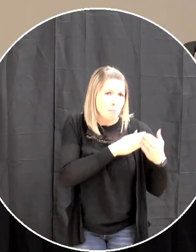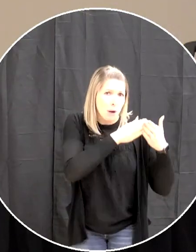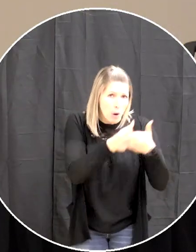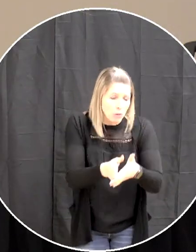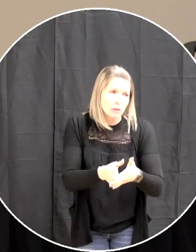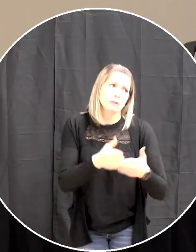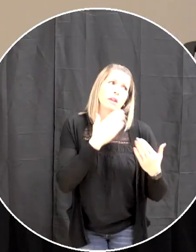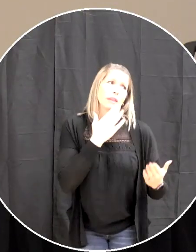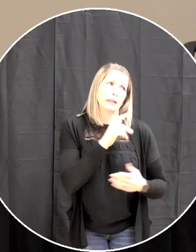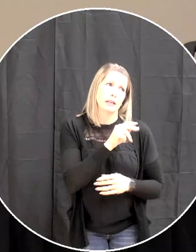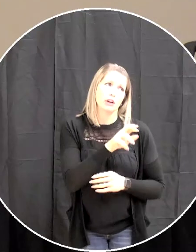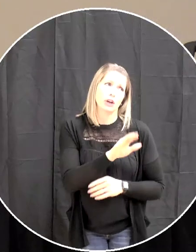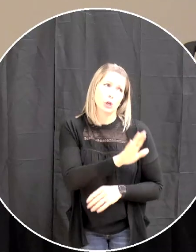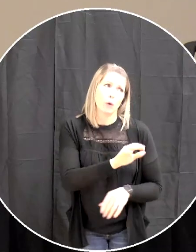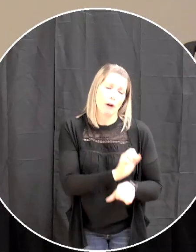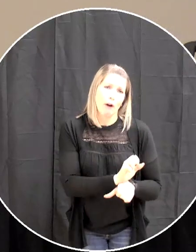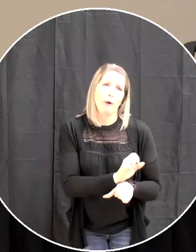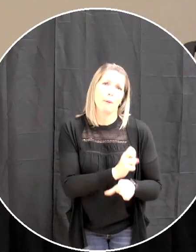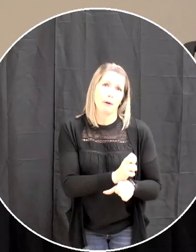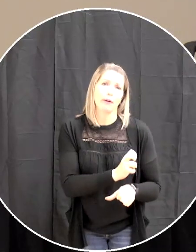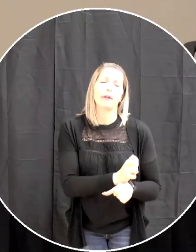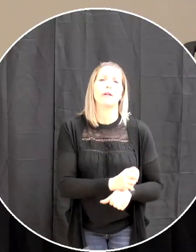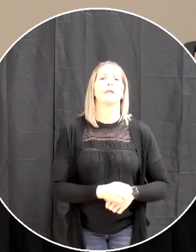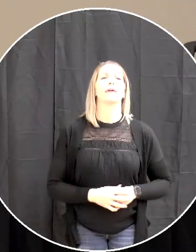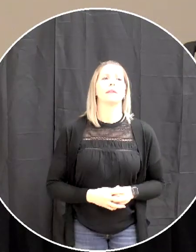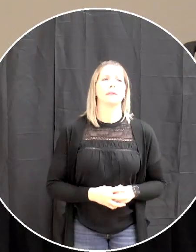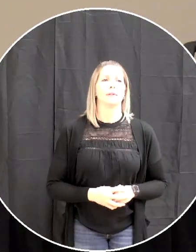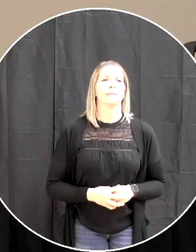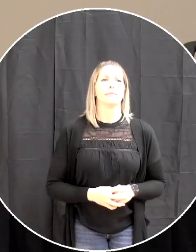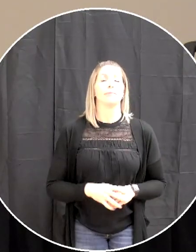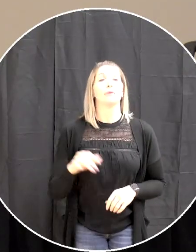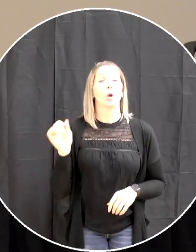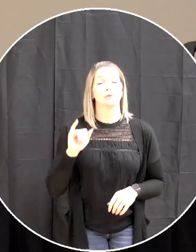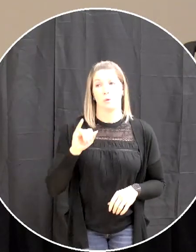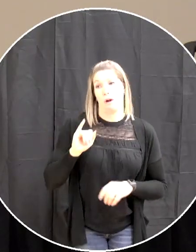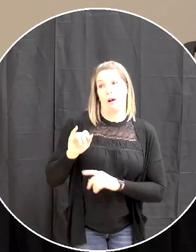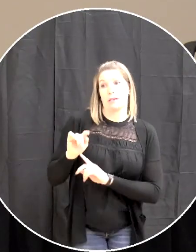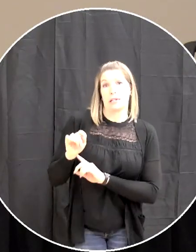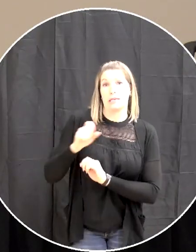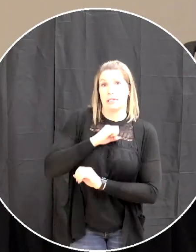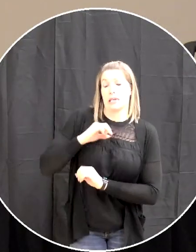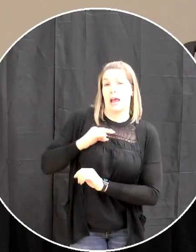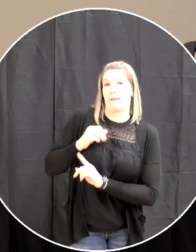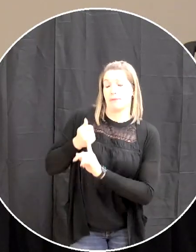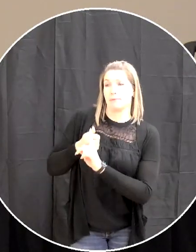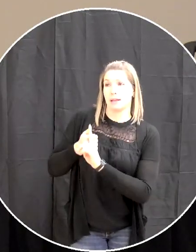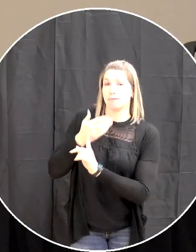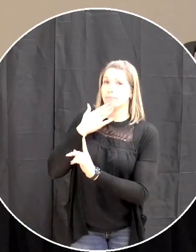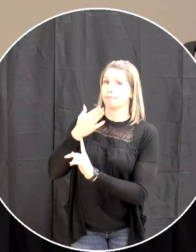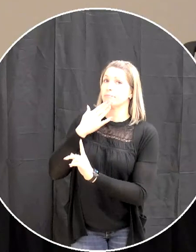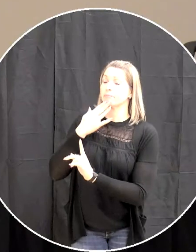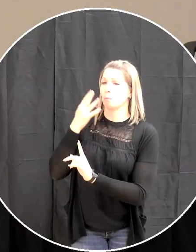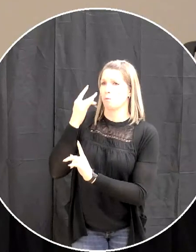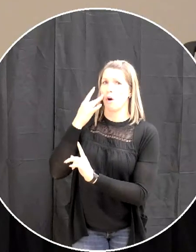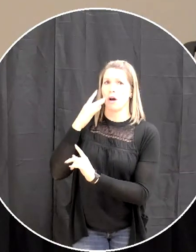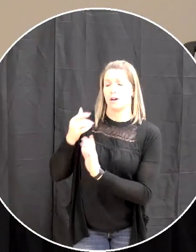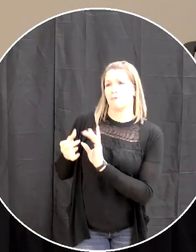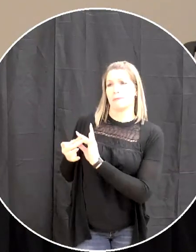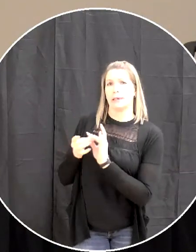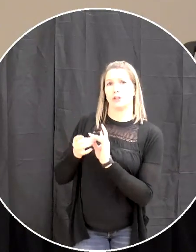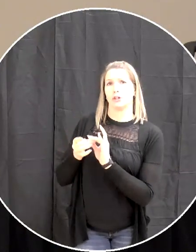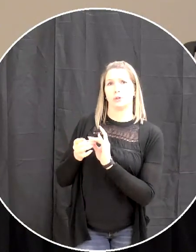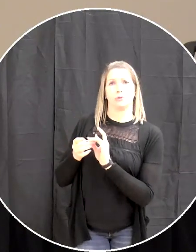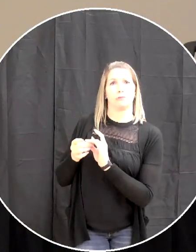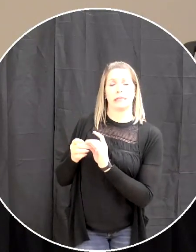well. As well, the IT staff for getting all the technology pieces up and running for the teachers